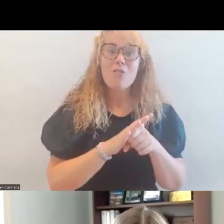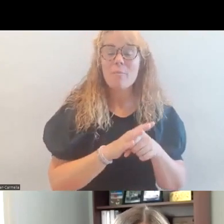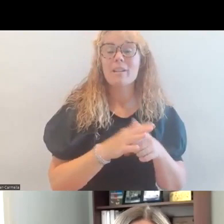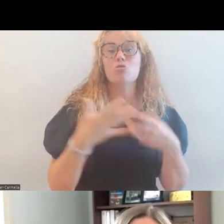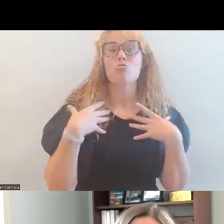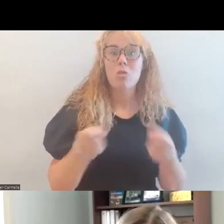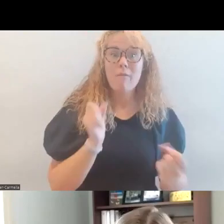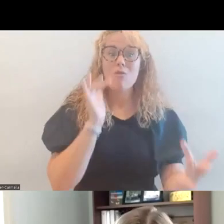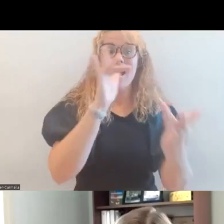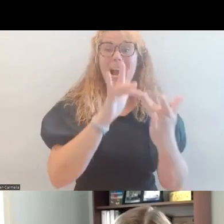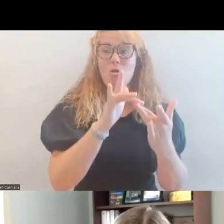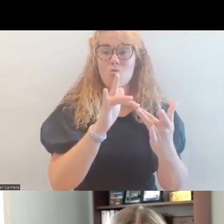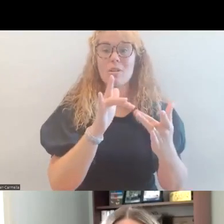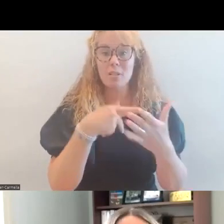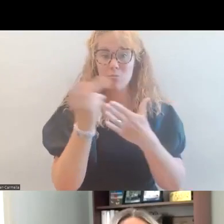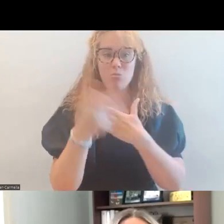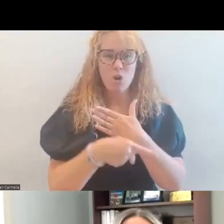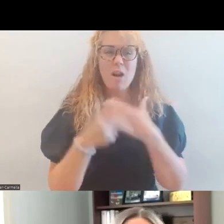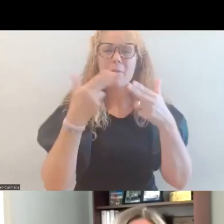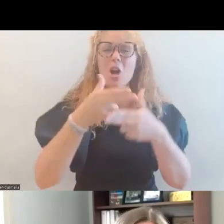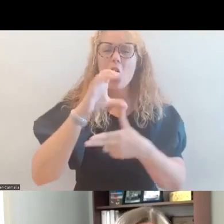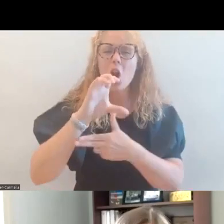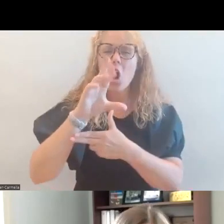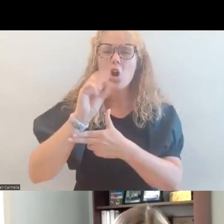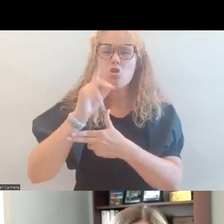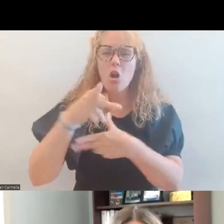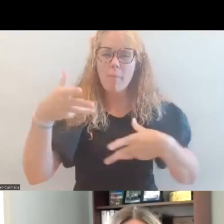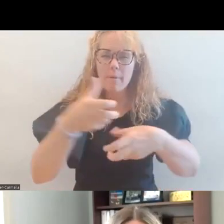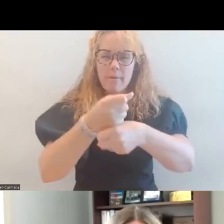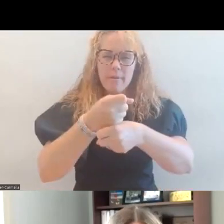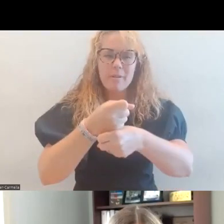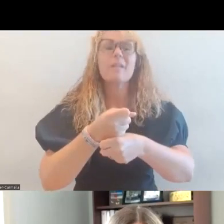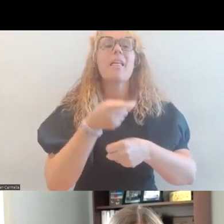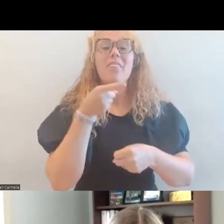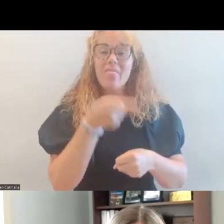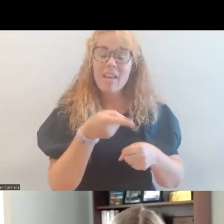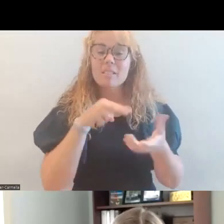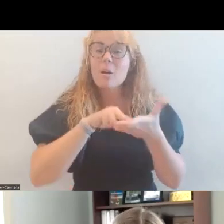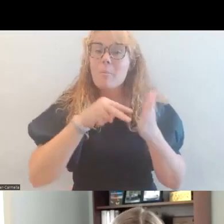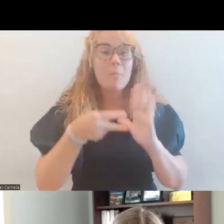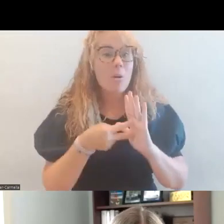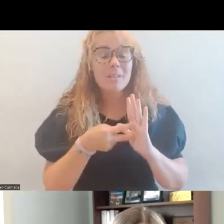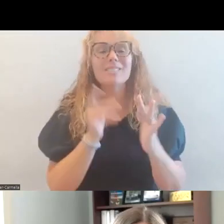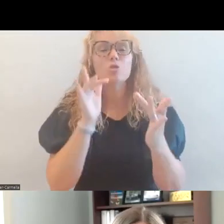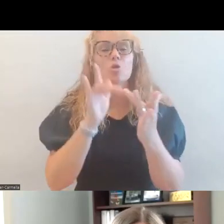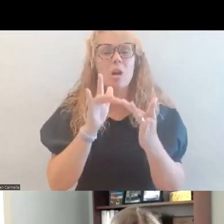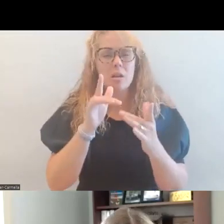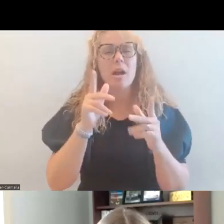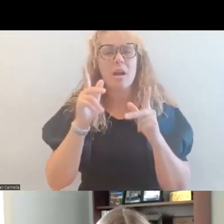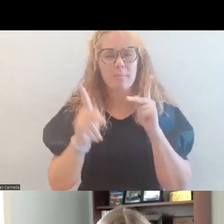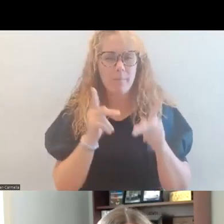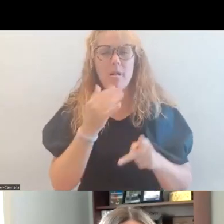Outreach Program, or CROP, like we like to call it here, its basic premise is to reach communities of color, to